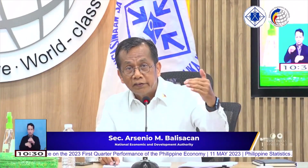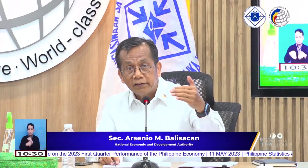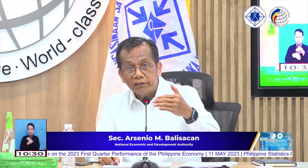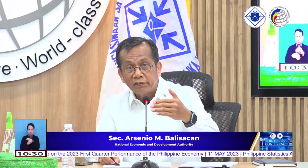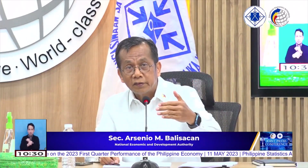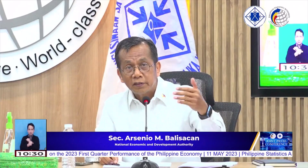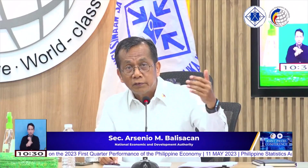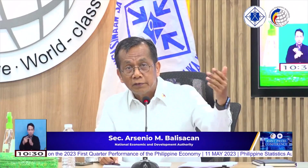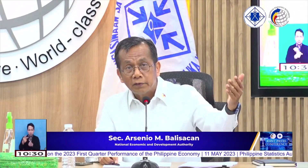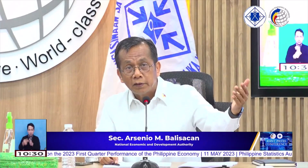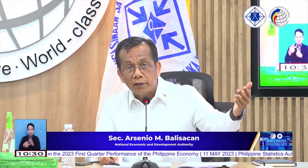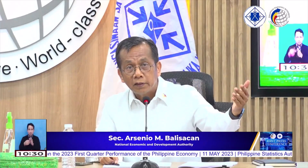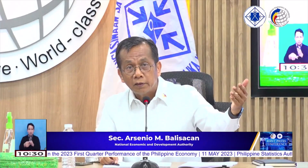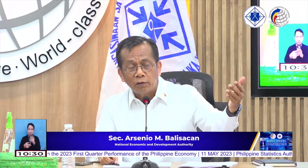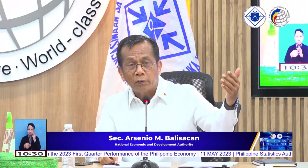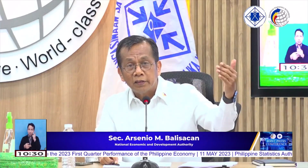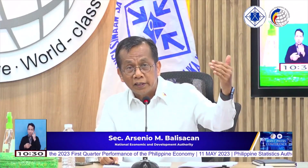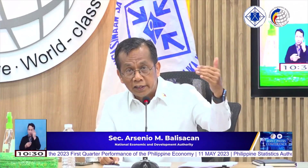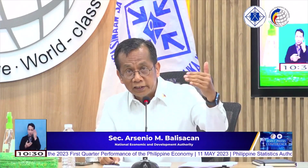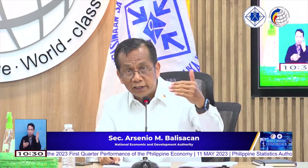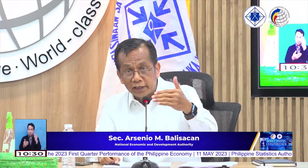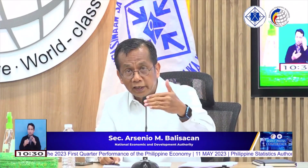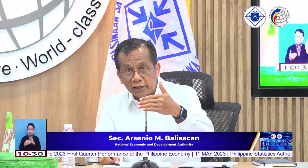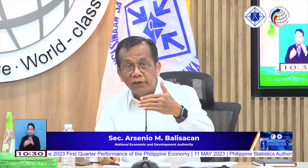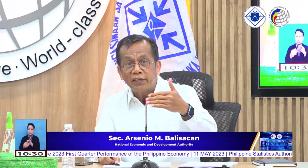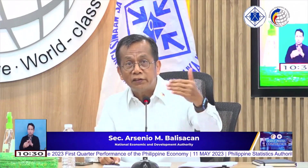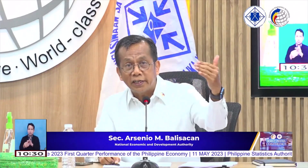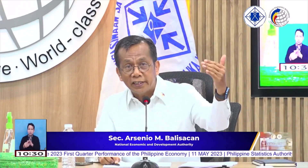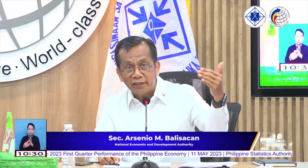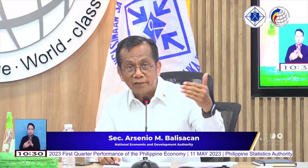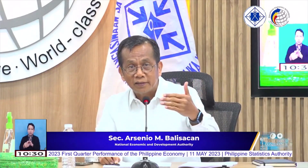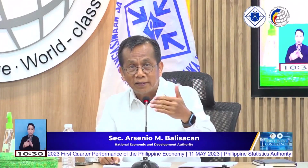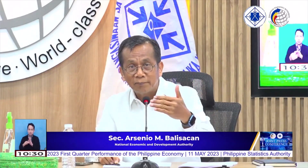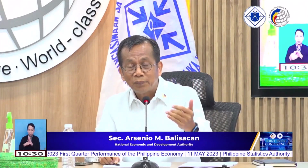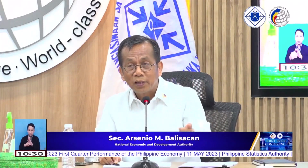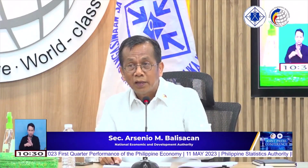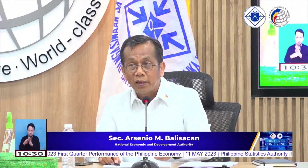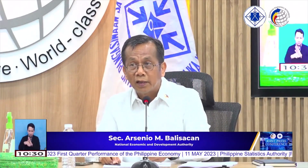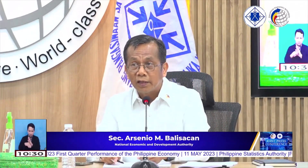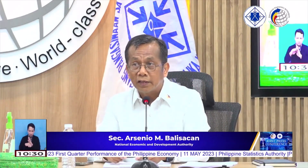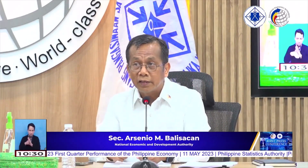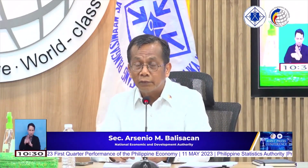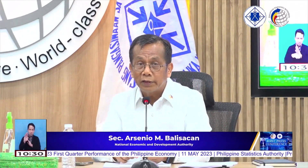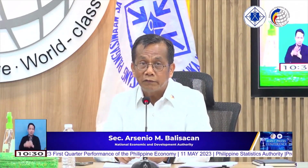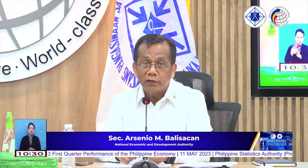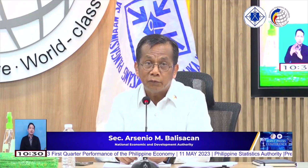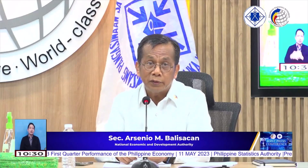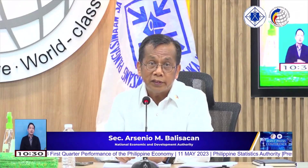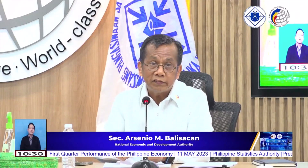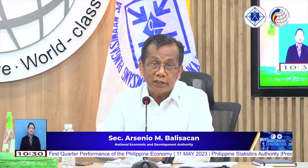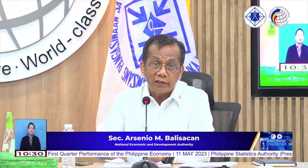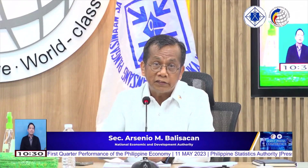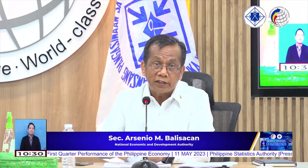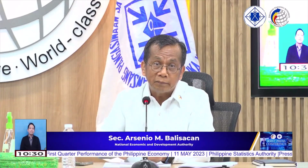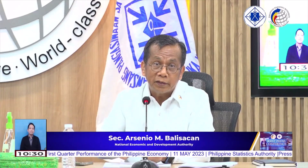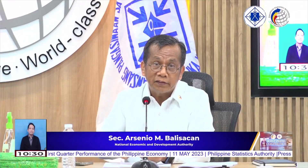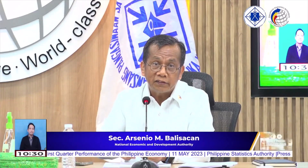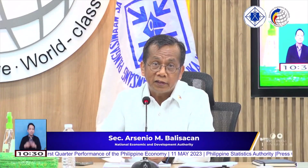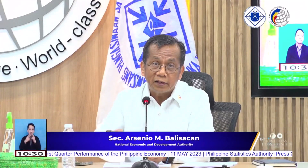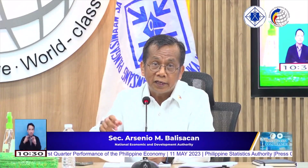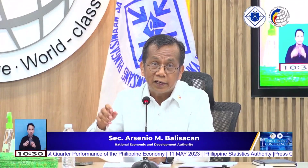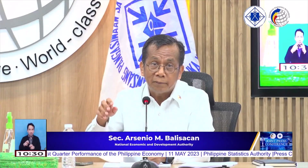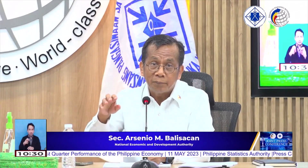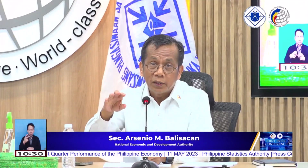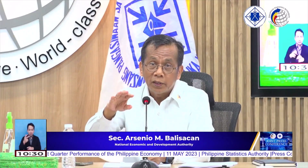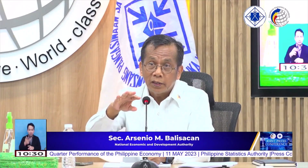prices that we have decreasing inflation rate that we have witnessed in the last 3 months